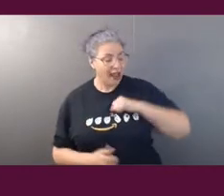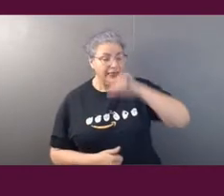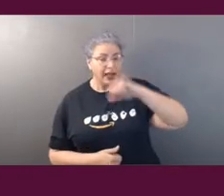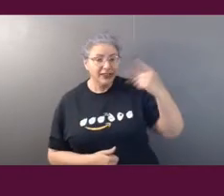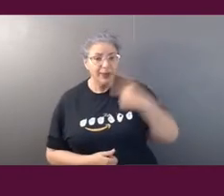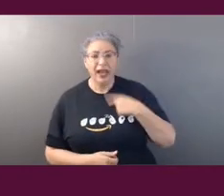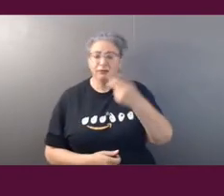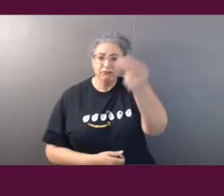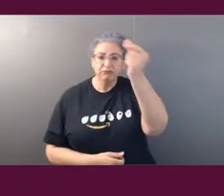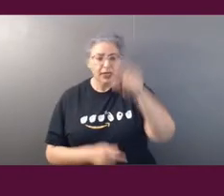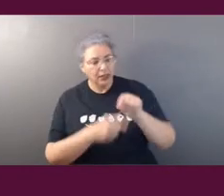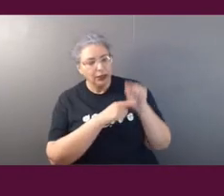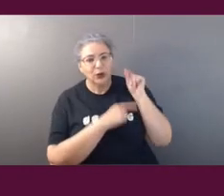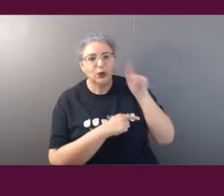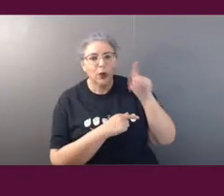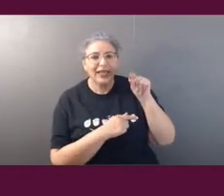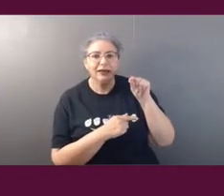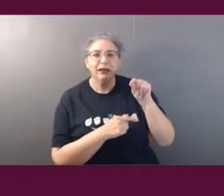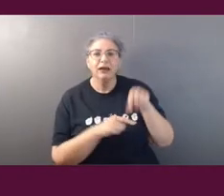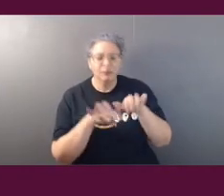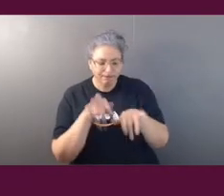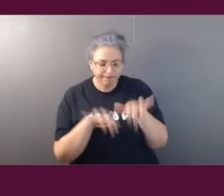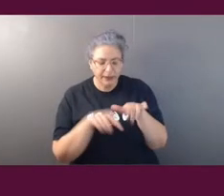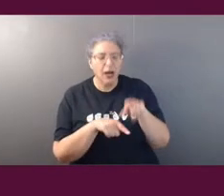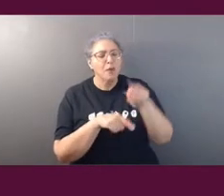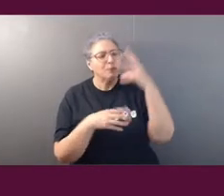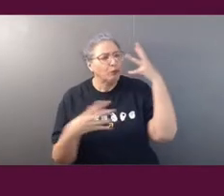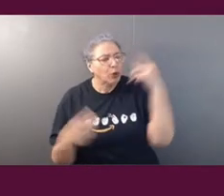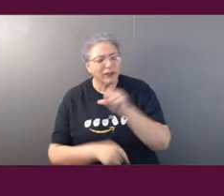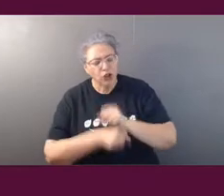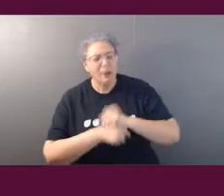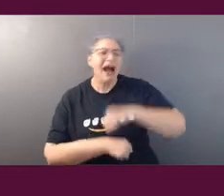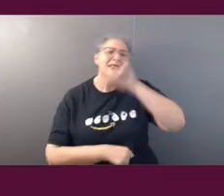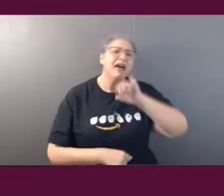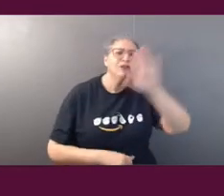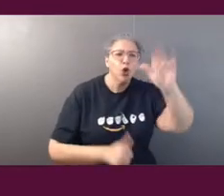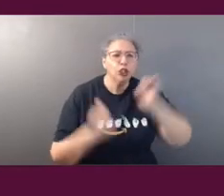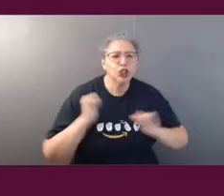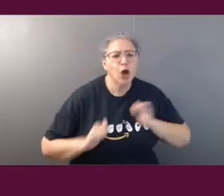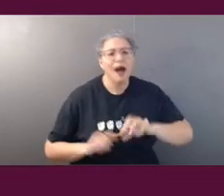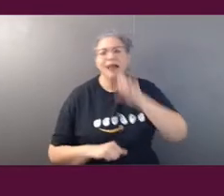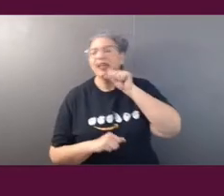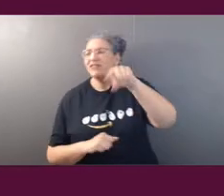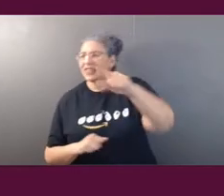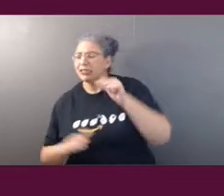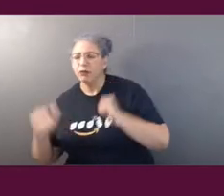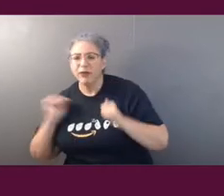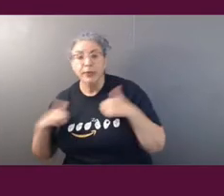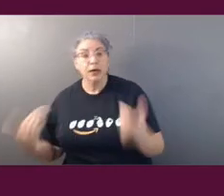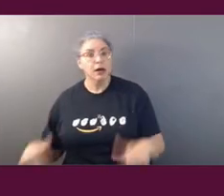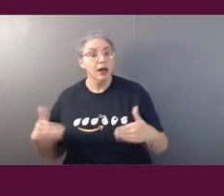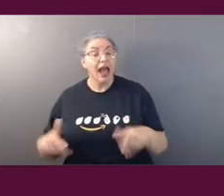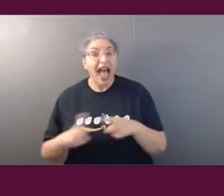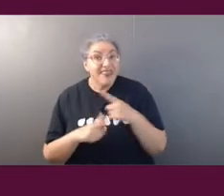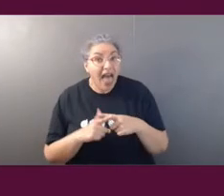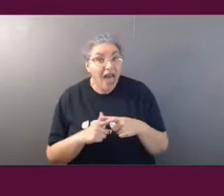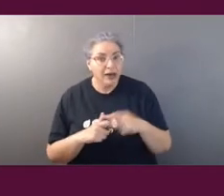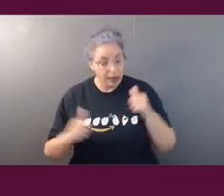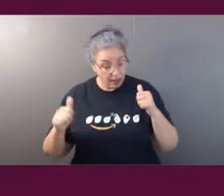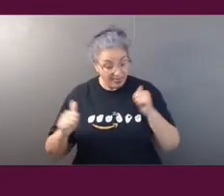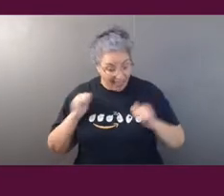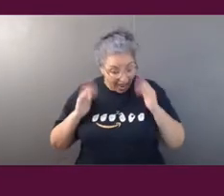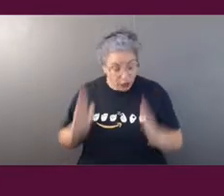I love something, I tweet at those actors. Did a beautiful job. I loved this show. I loved this performance. And then